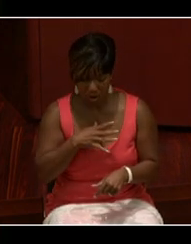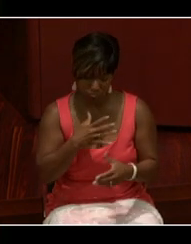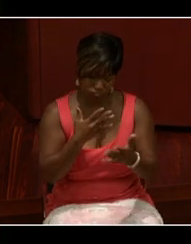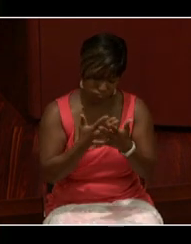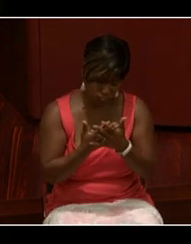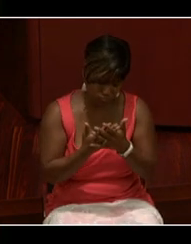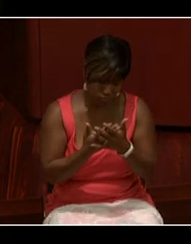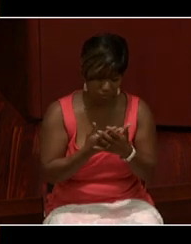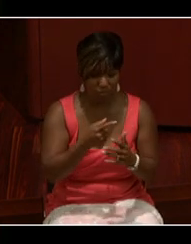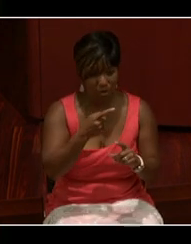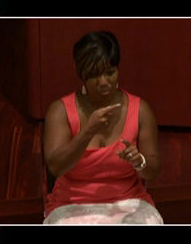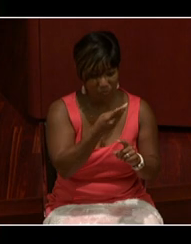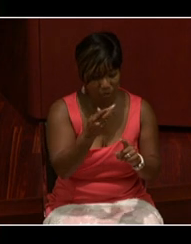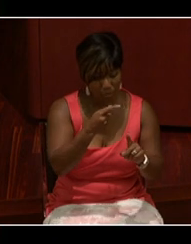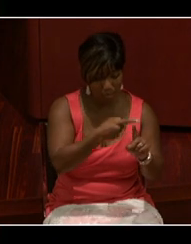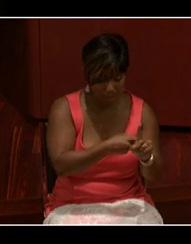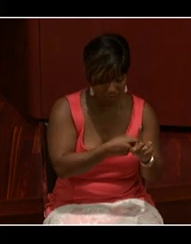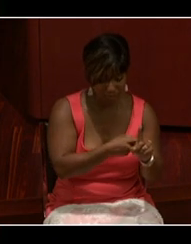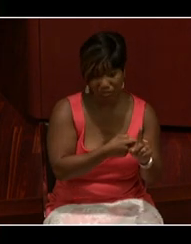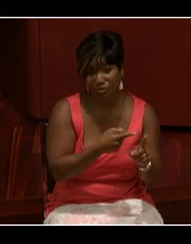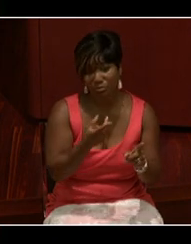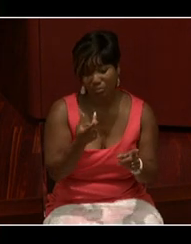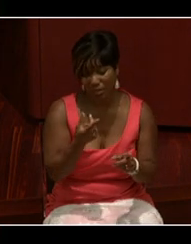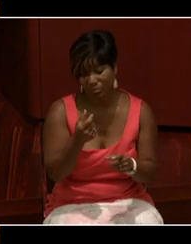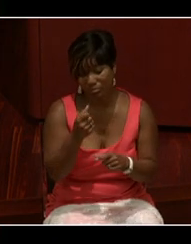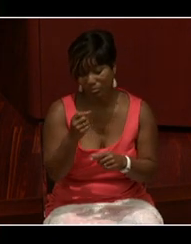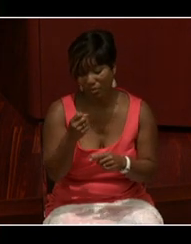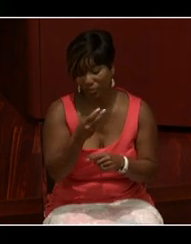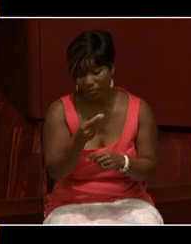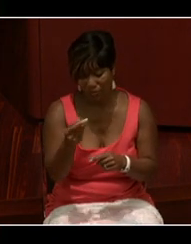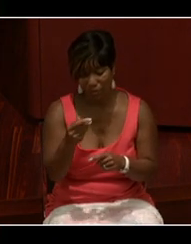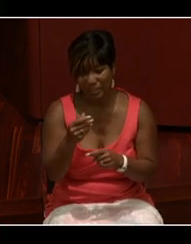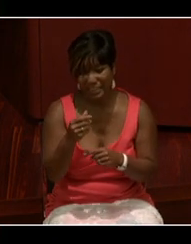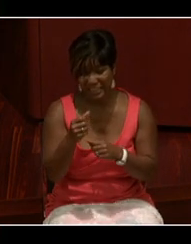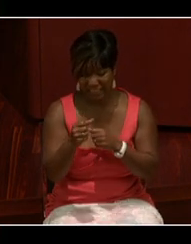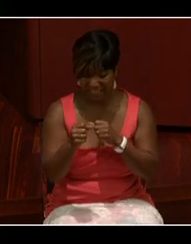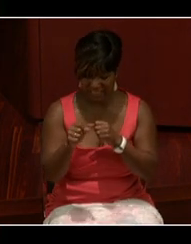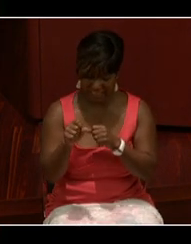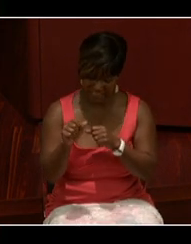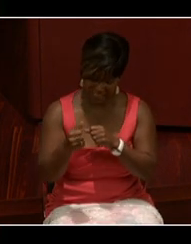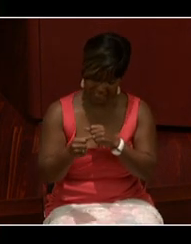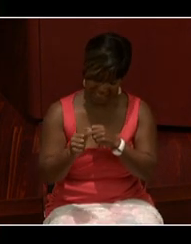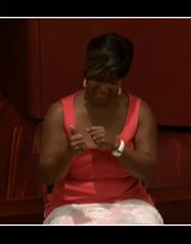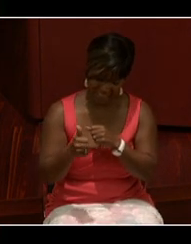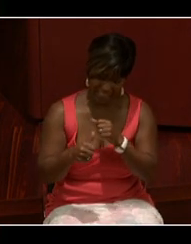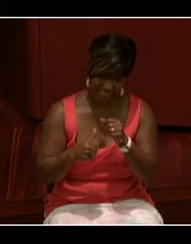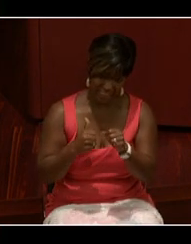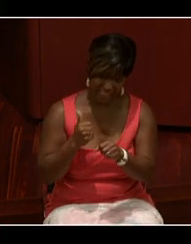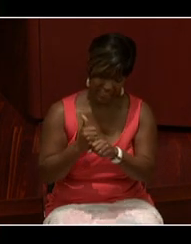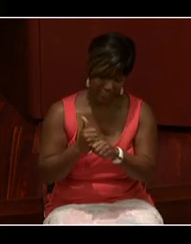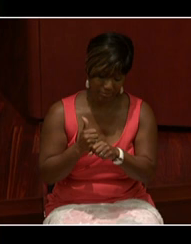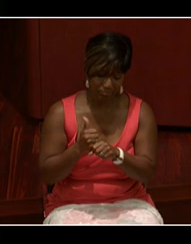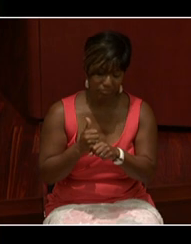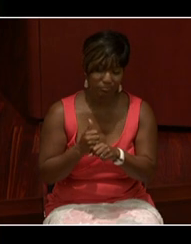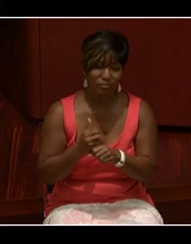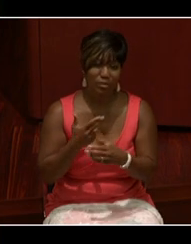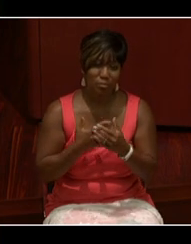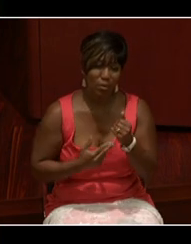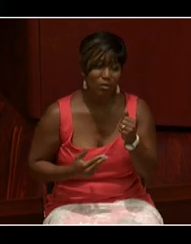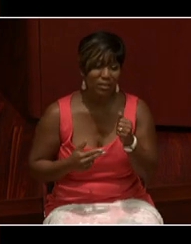few months to a few decades. Indexes to the early inmates can be found both on Ancestry.com